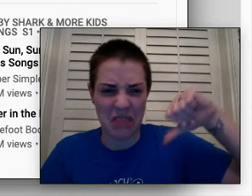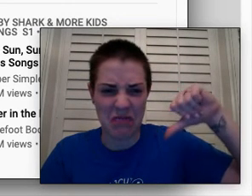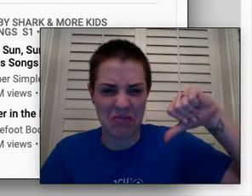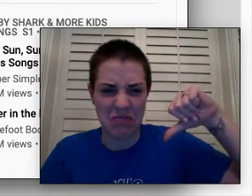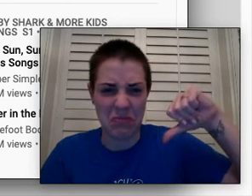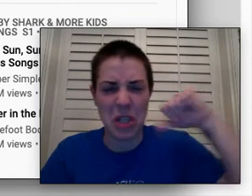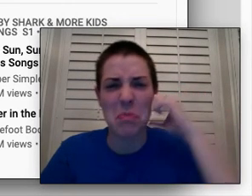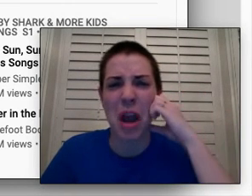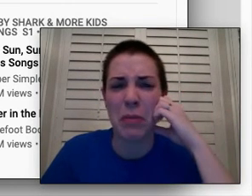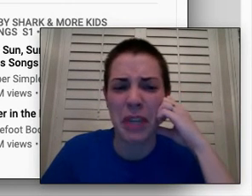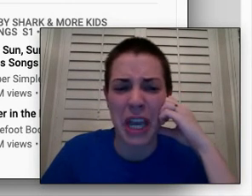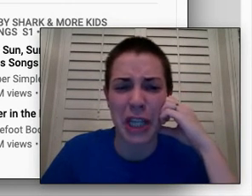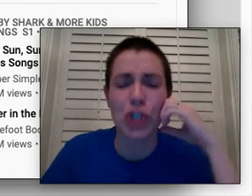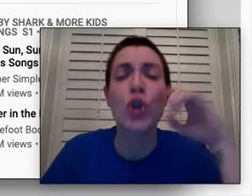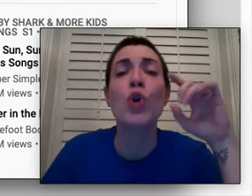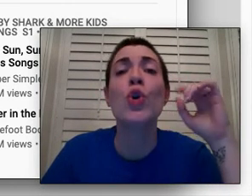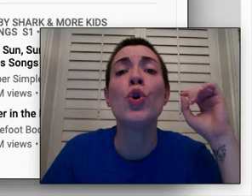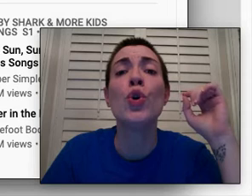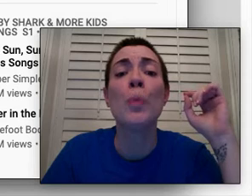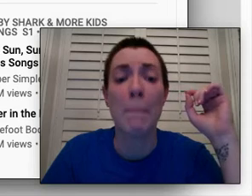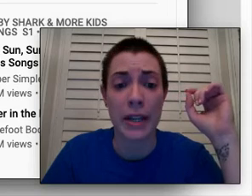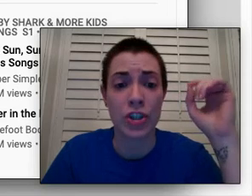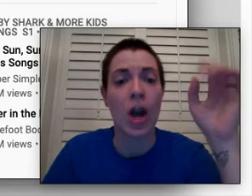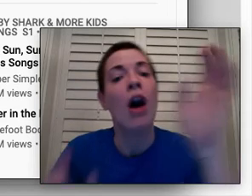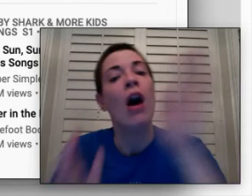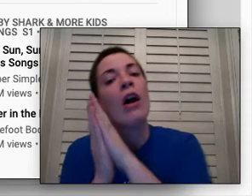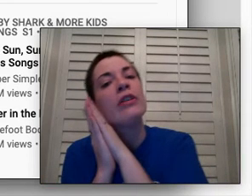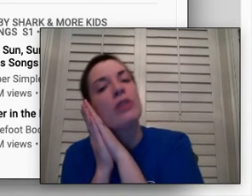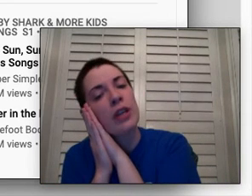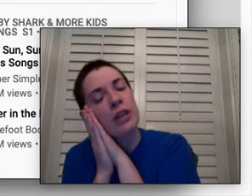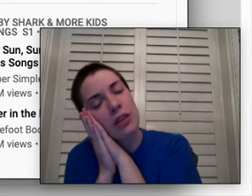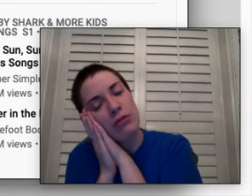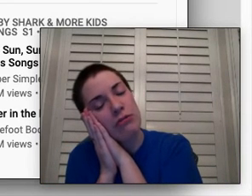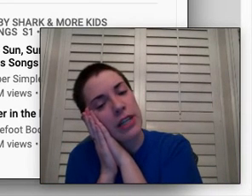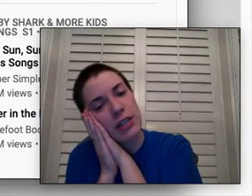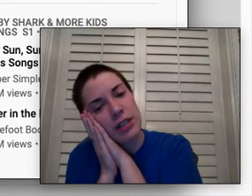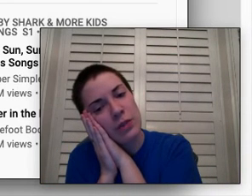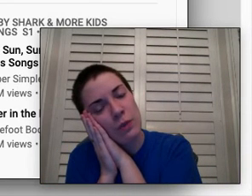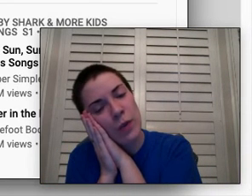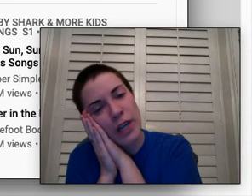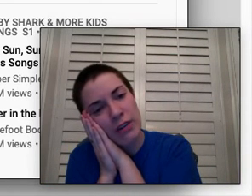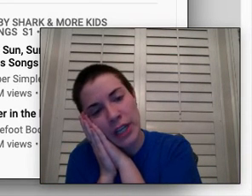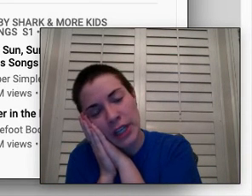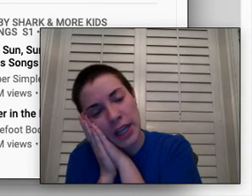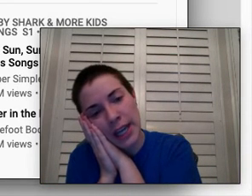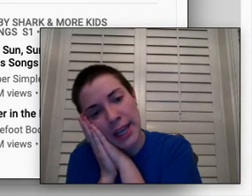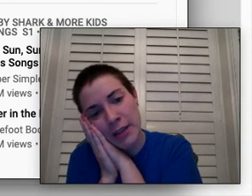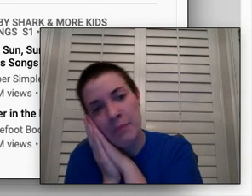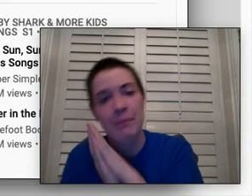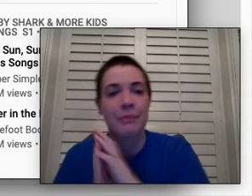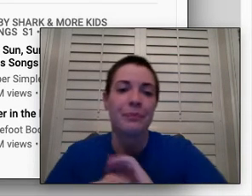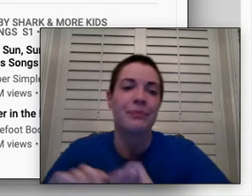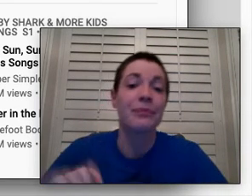good. He probably ate too much. So he's going to rest his weary little